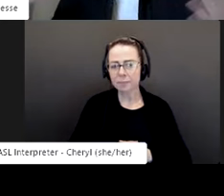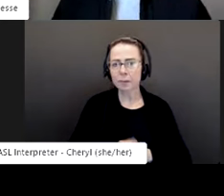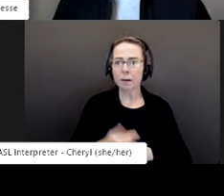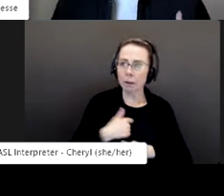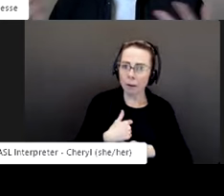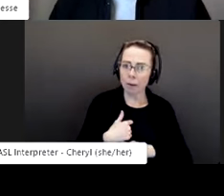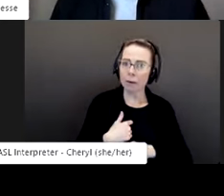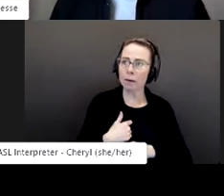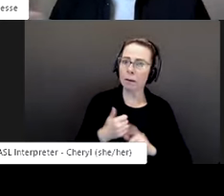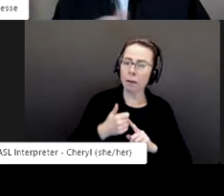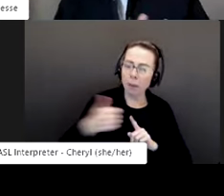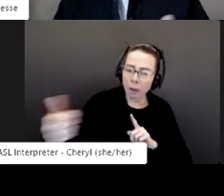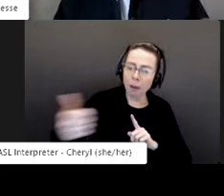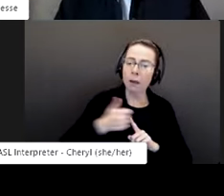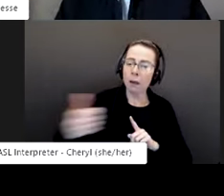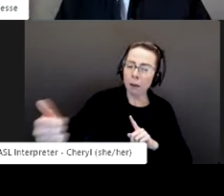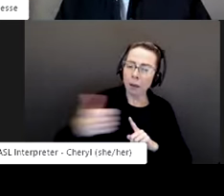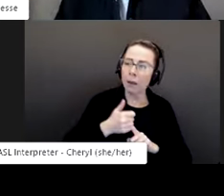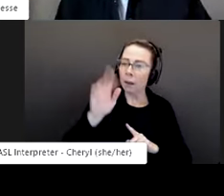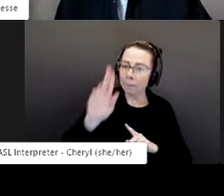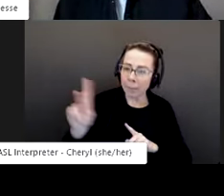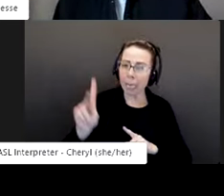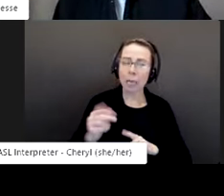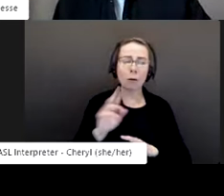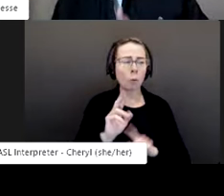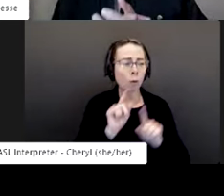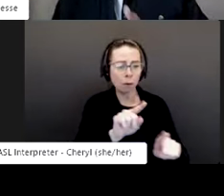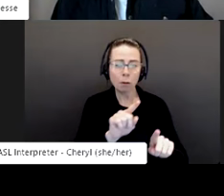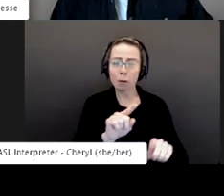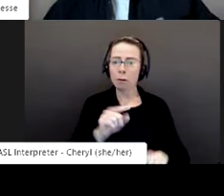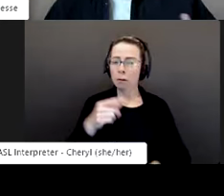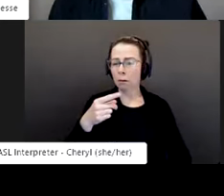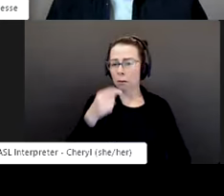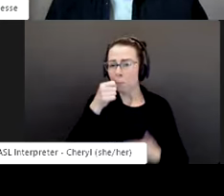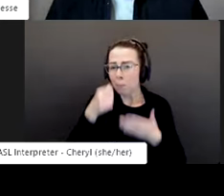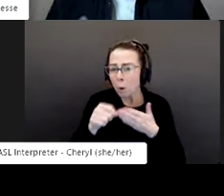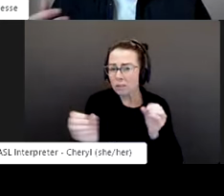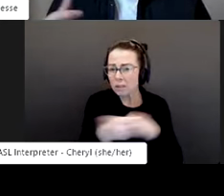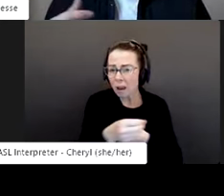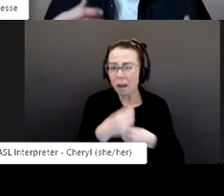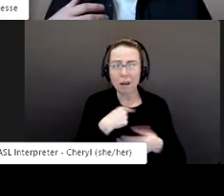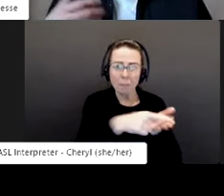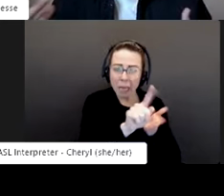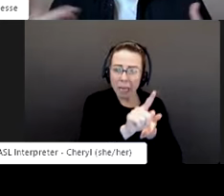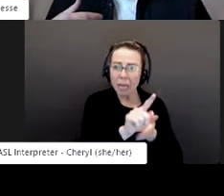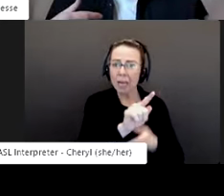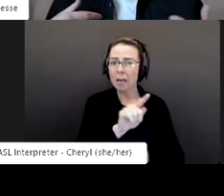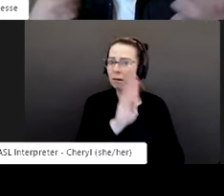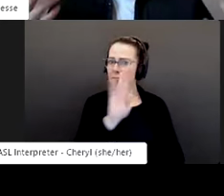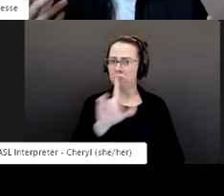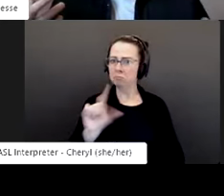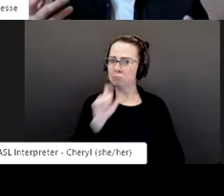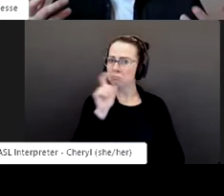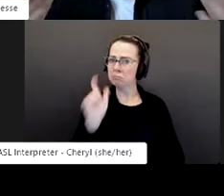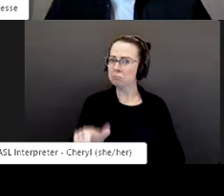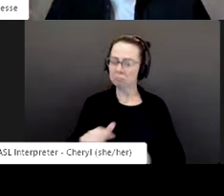It saves you going to the post office, wherever you might be paying those bills otherwise, and allows you to have that